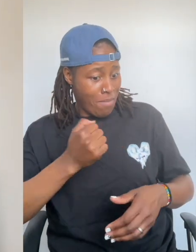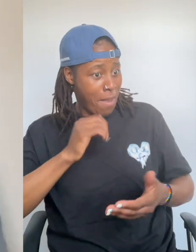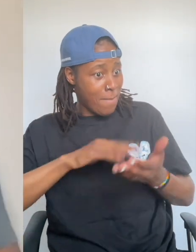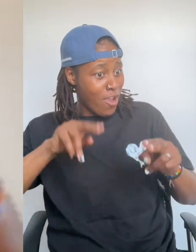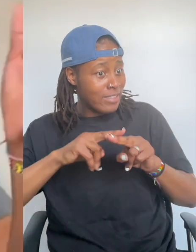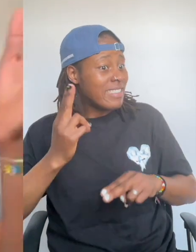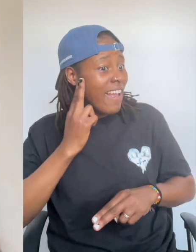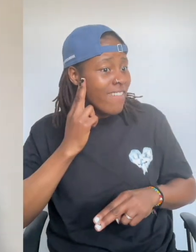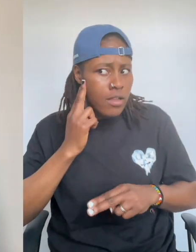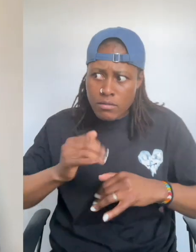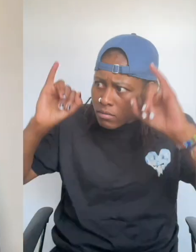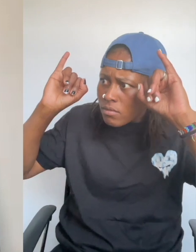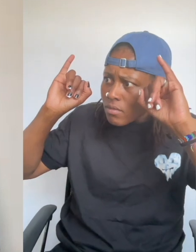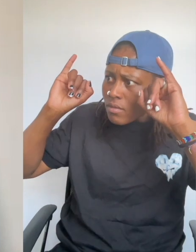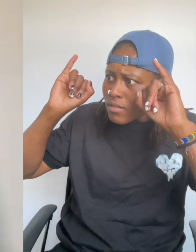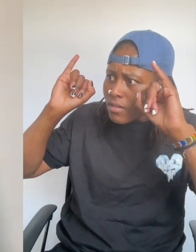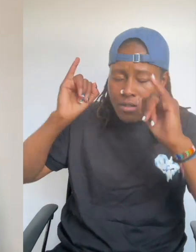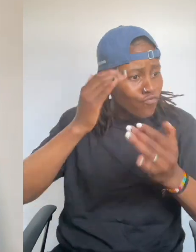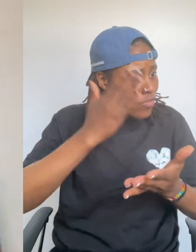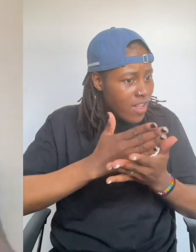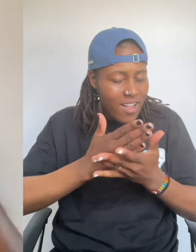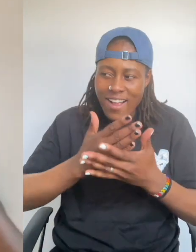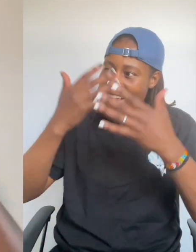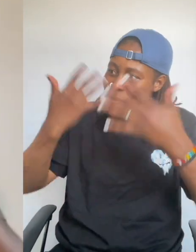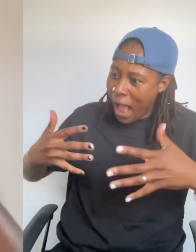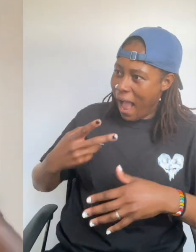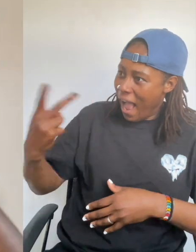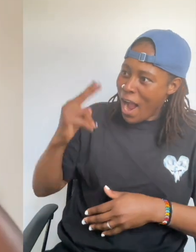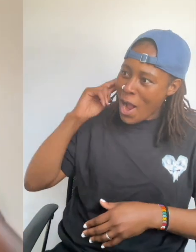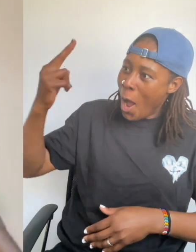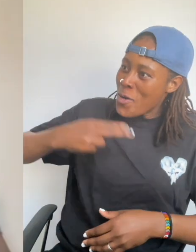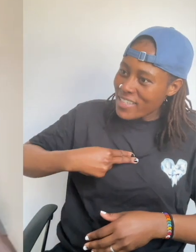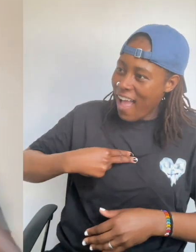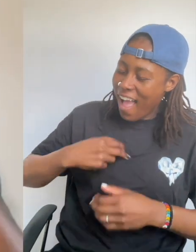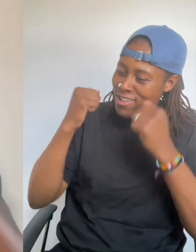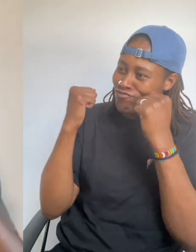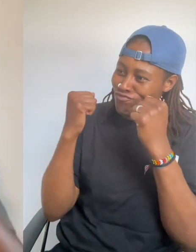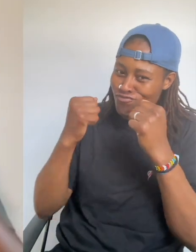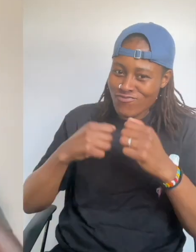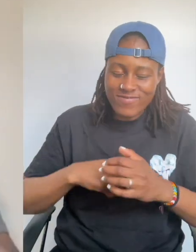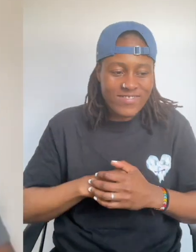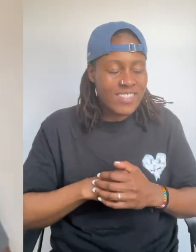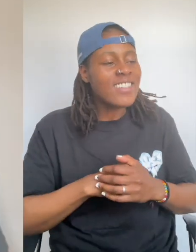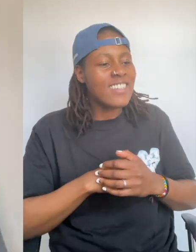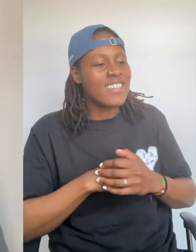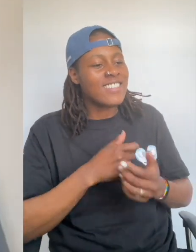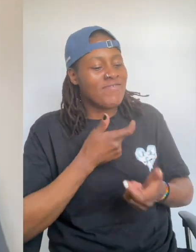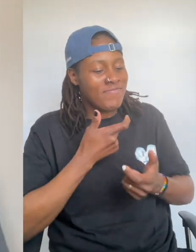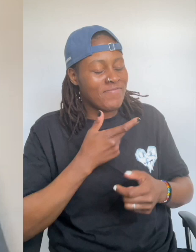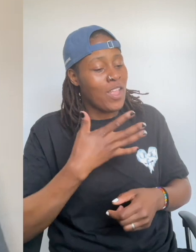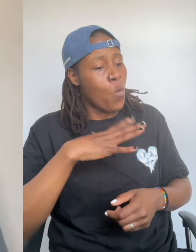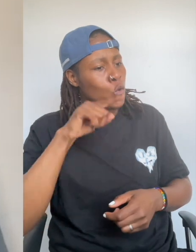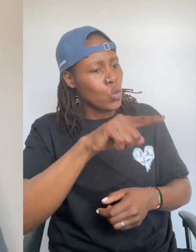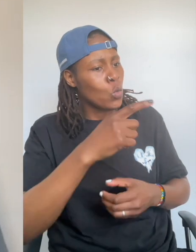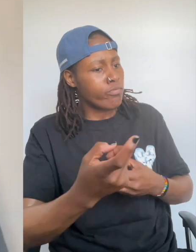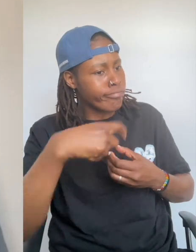parents. Serious? Yeah, for real. Oh, we got another coder. Come So on. I wanted to get you on because I found